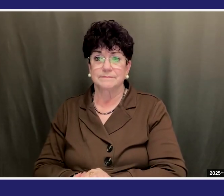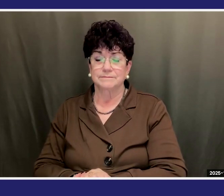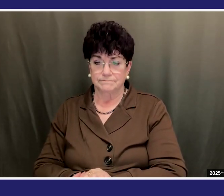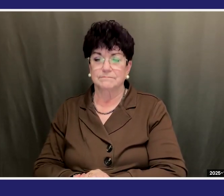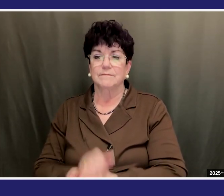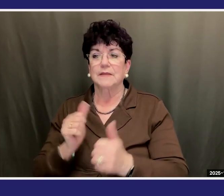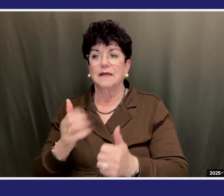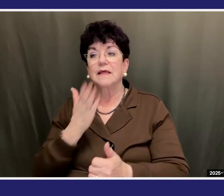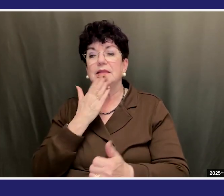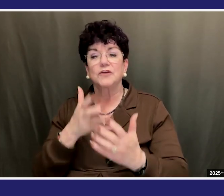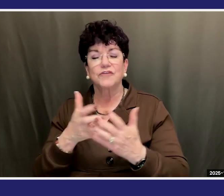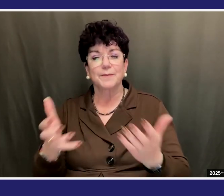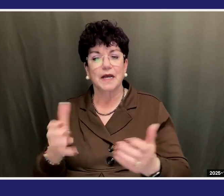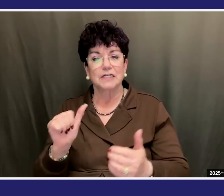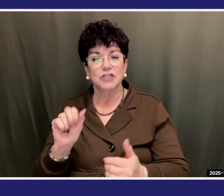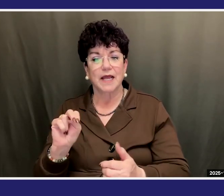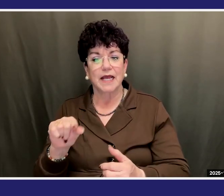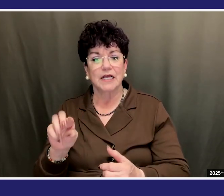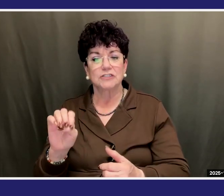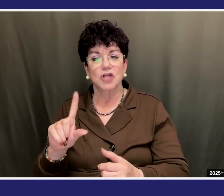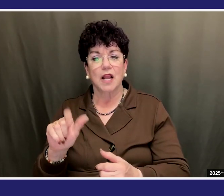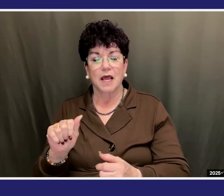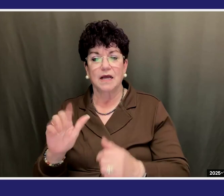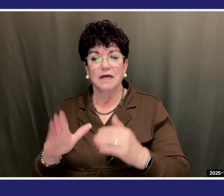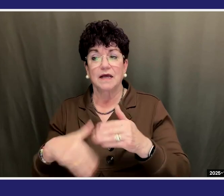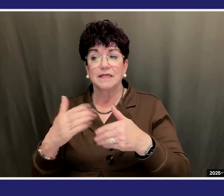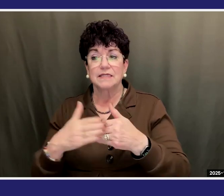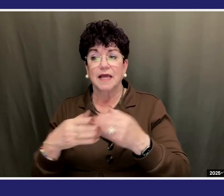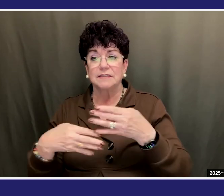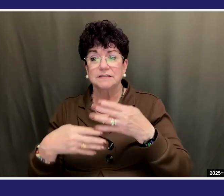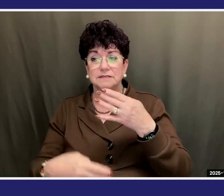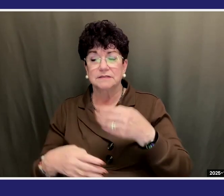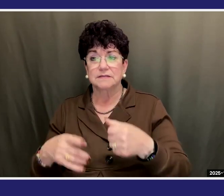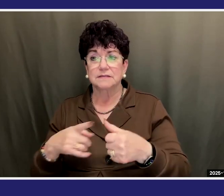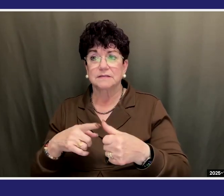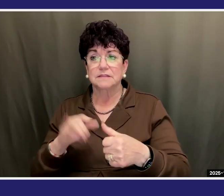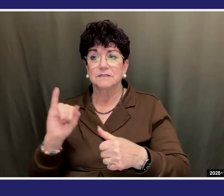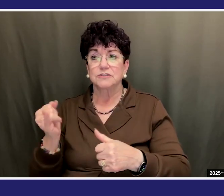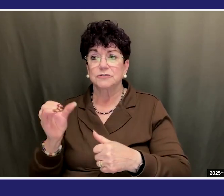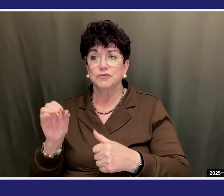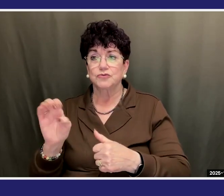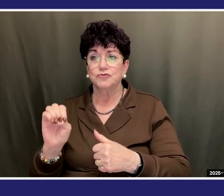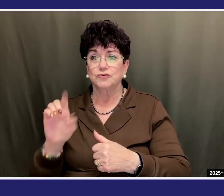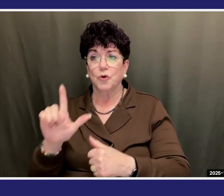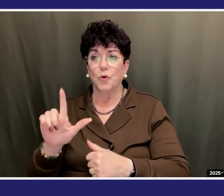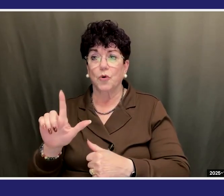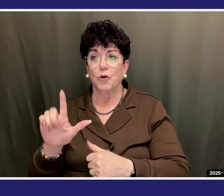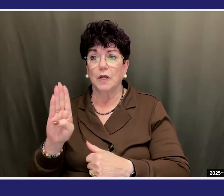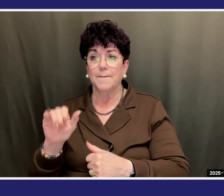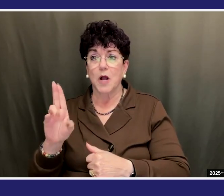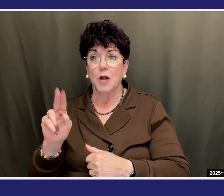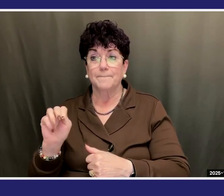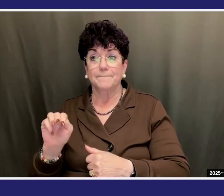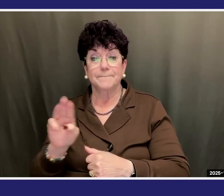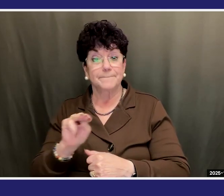Great. Thank you very much, Angela. Next on the list is Joel. Joel, are you able to come off of